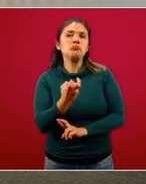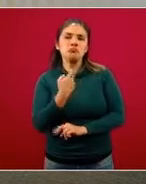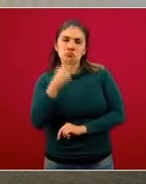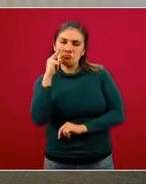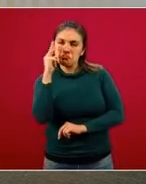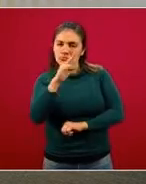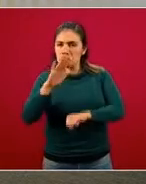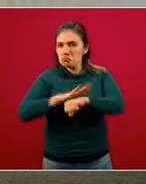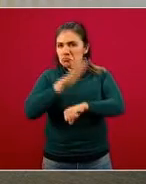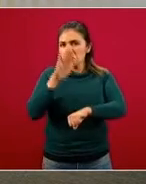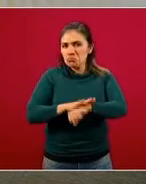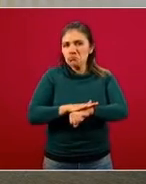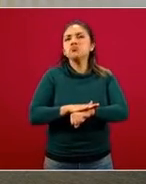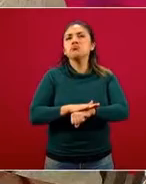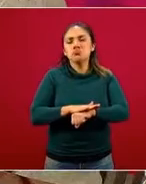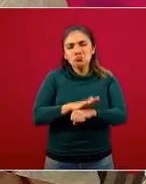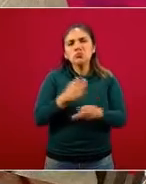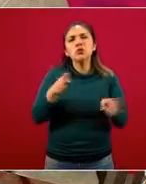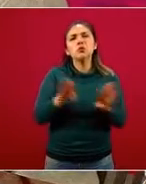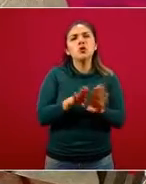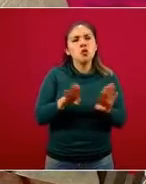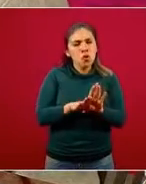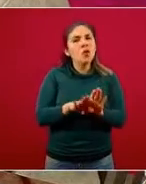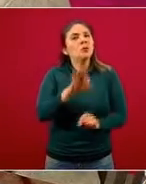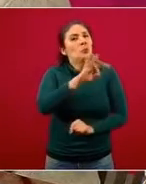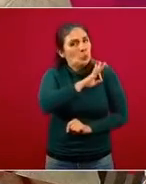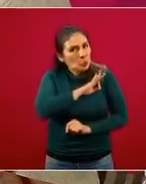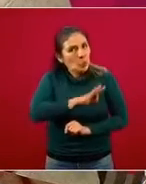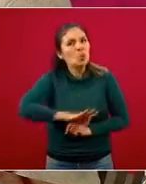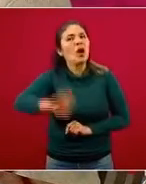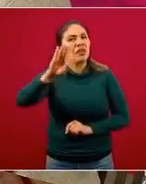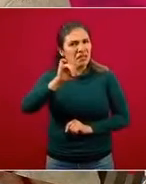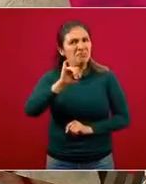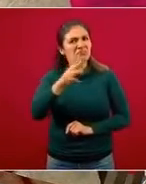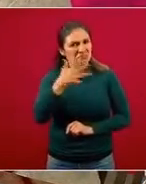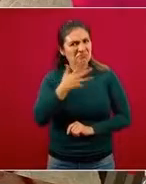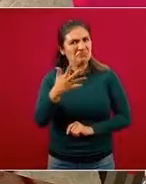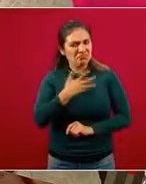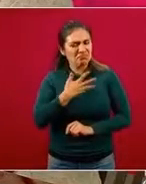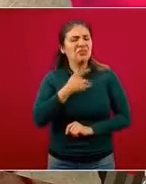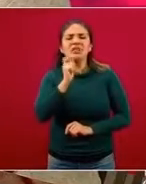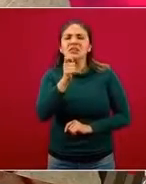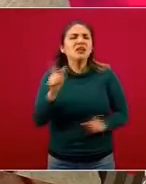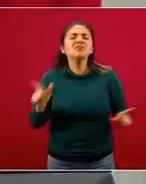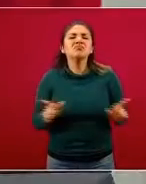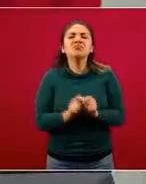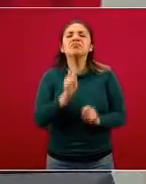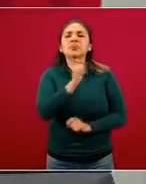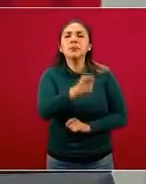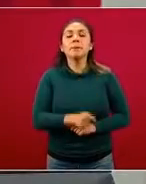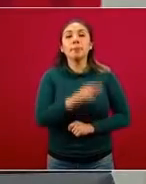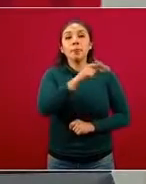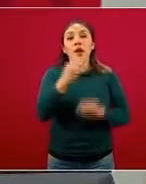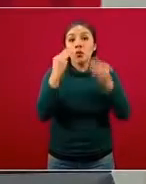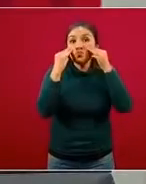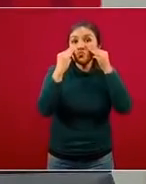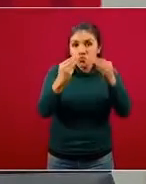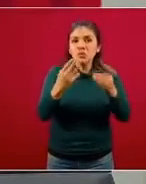the results, we could qualify them in qualitative results. We could qualify them in saying that they're